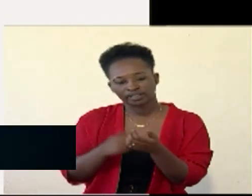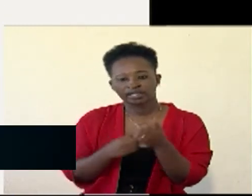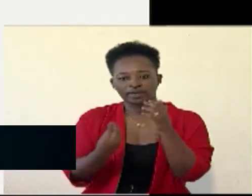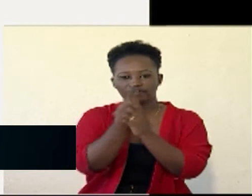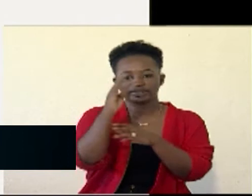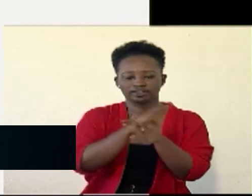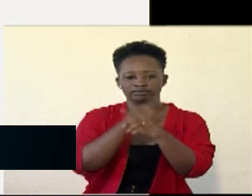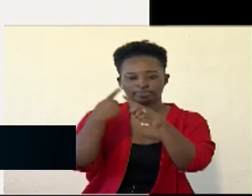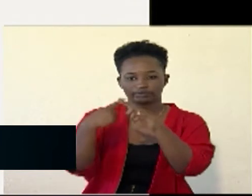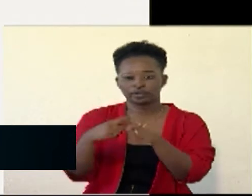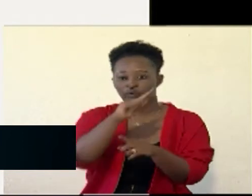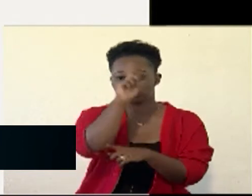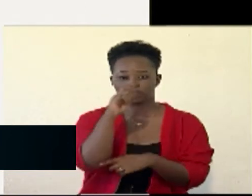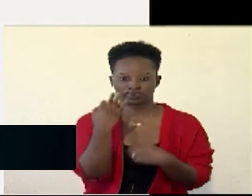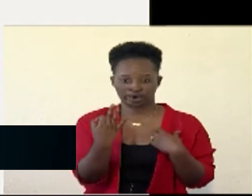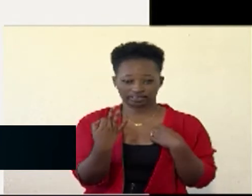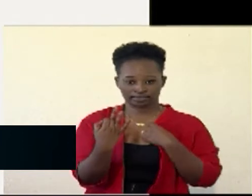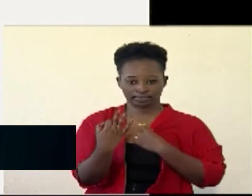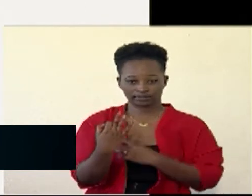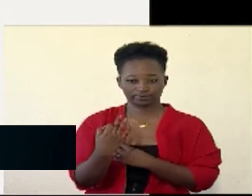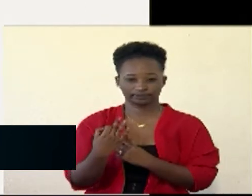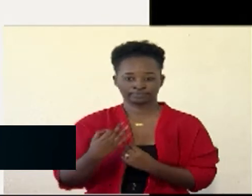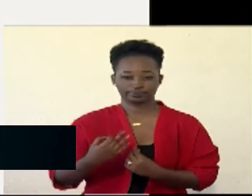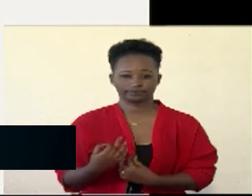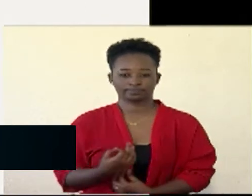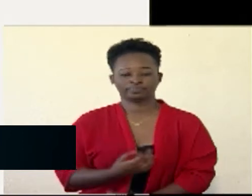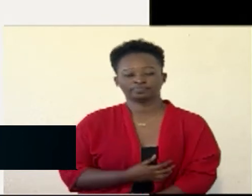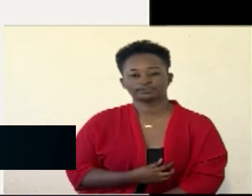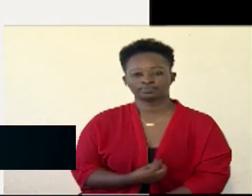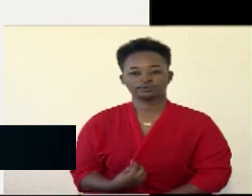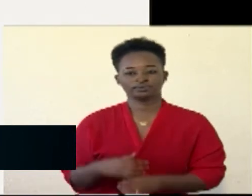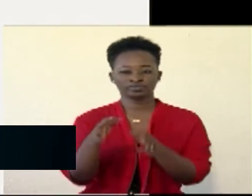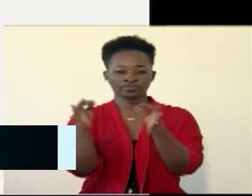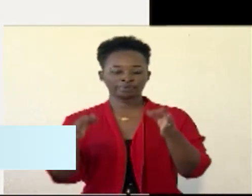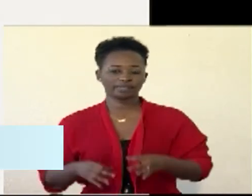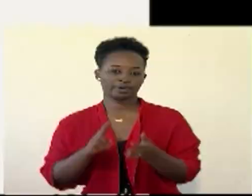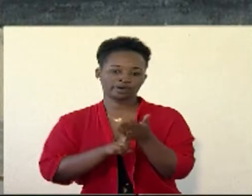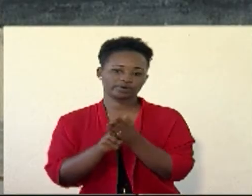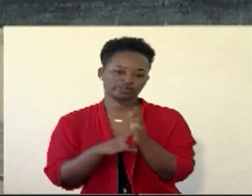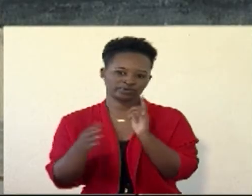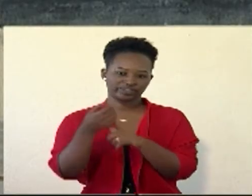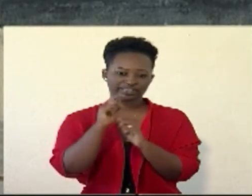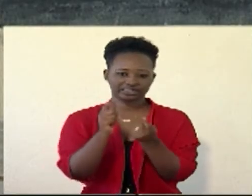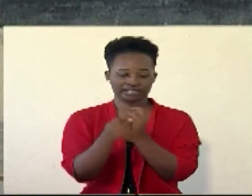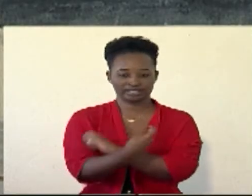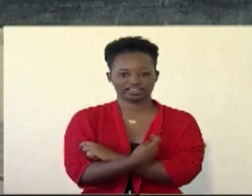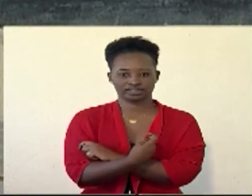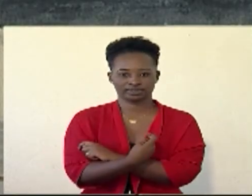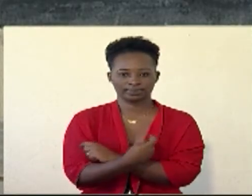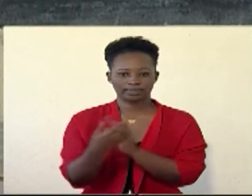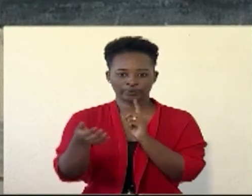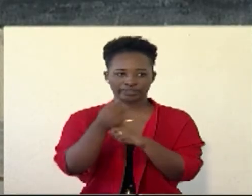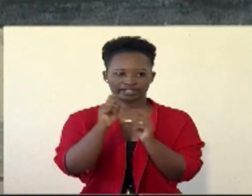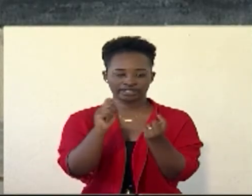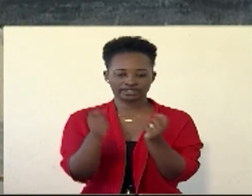on question 3, to get the investment multiplier, the formula is we get the change